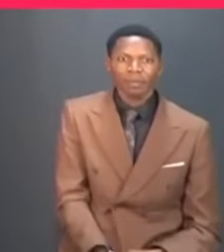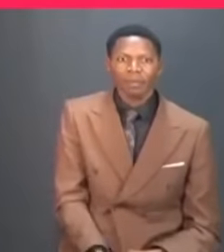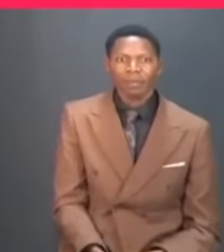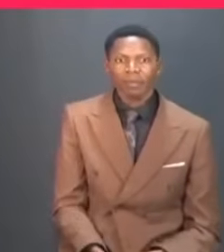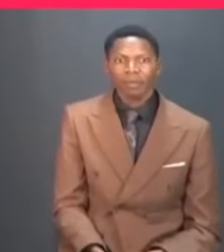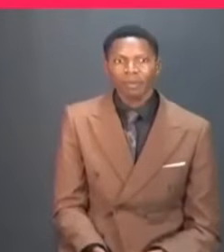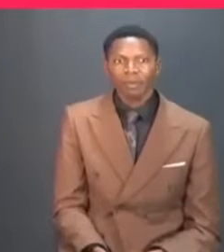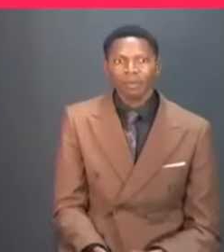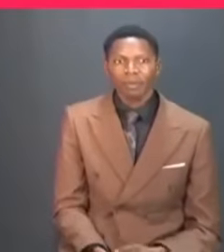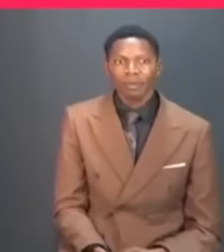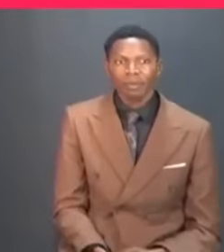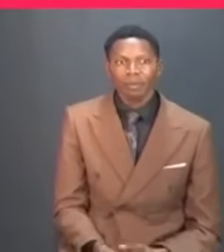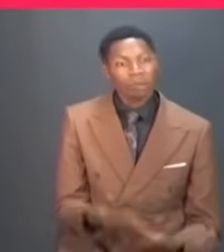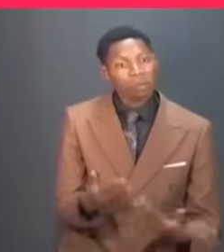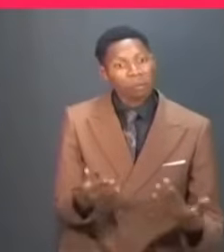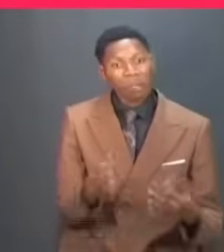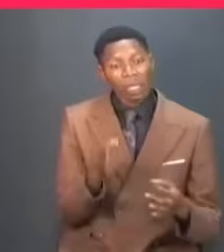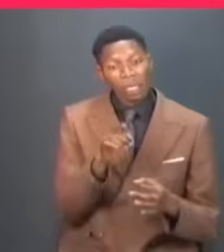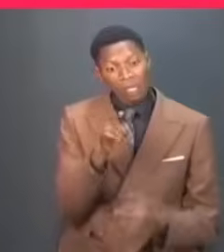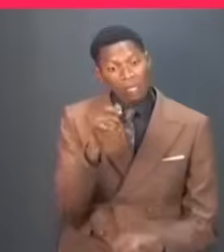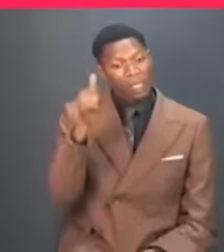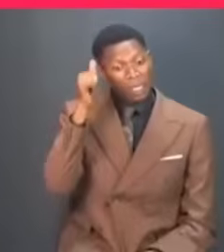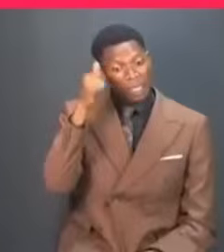Well, if he denies, I will assess him.